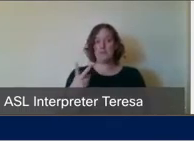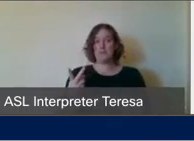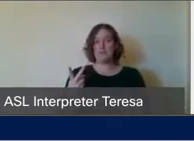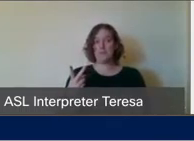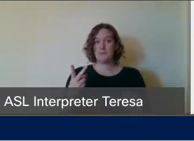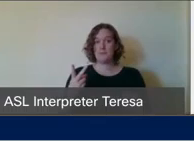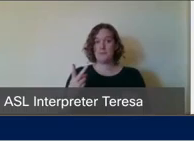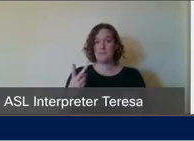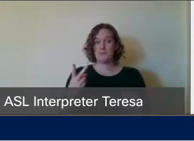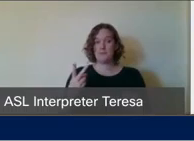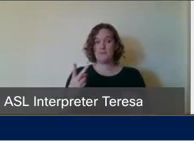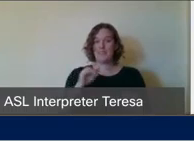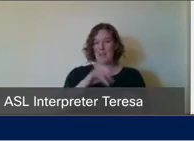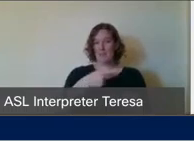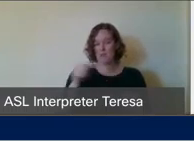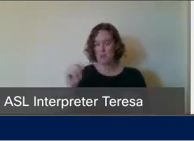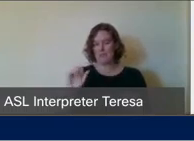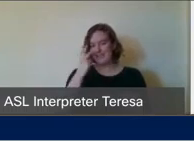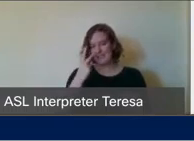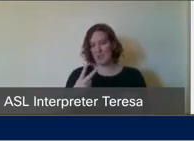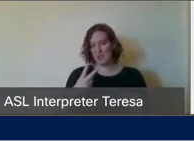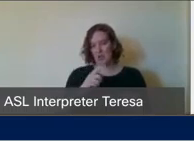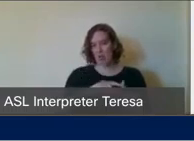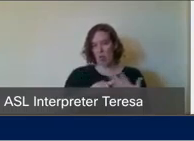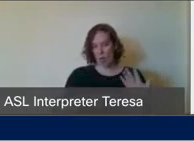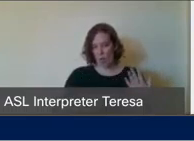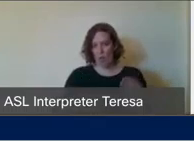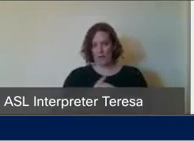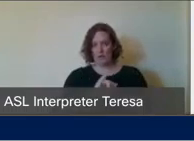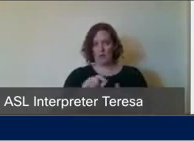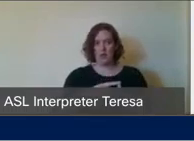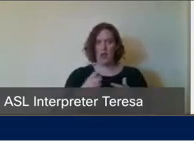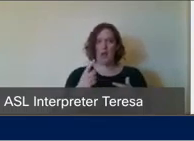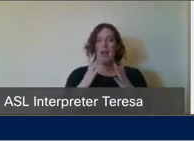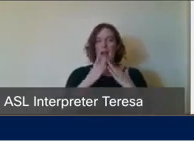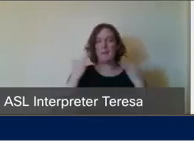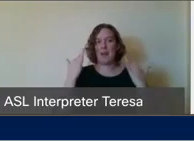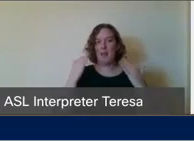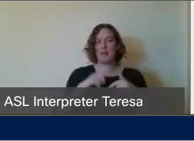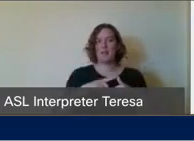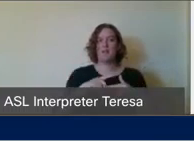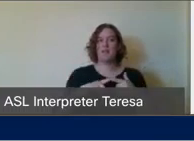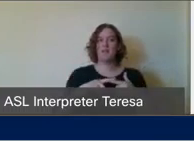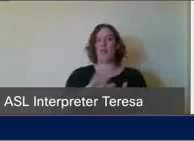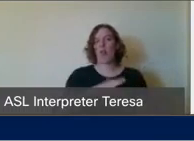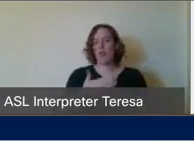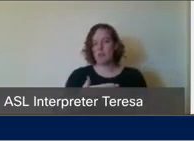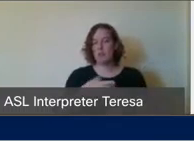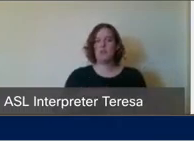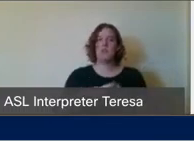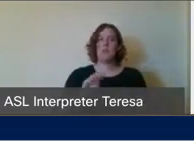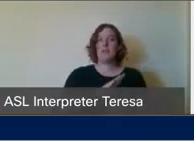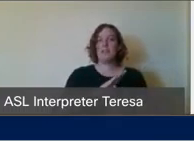the PowerPoint that those industries are hospitality, culinary, business